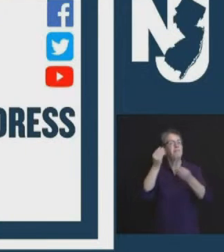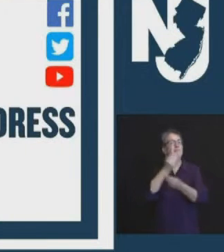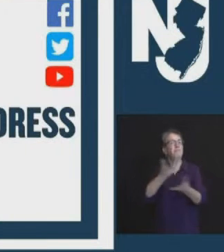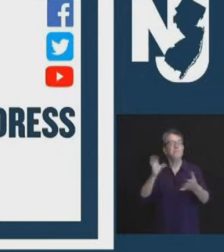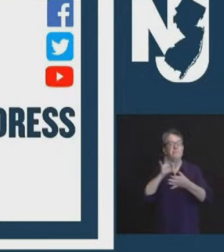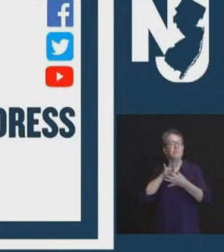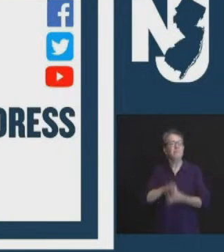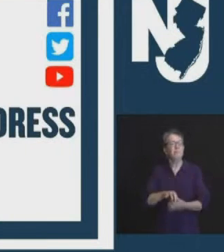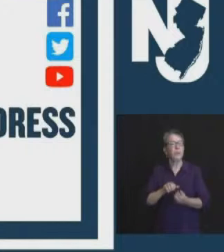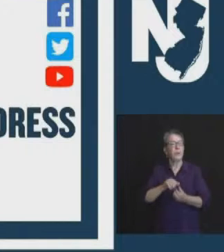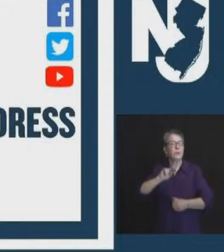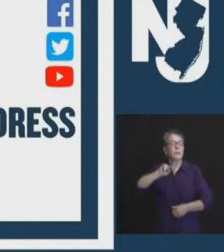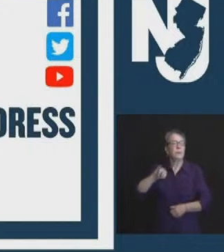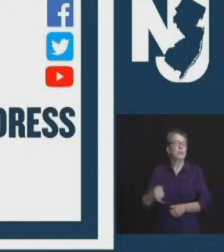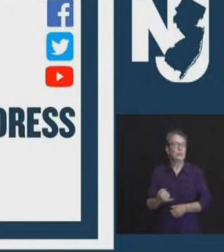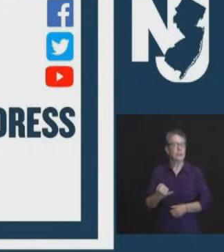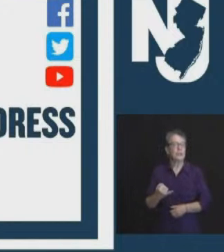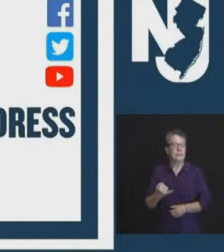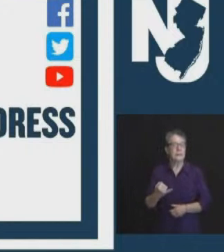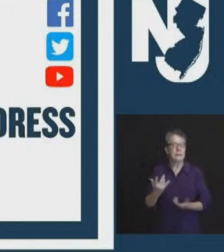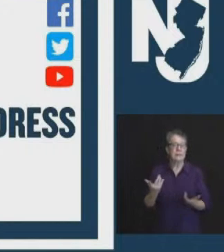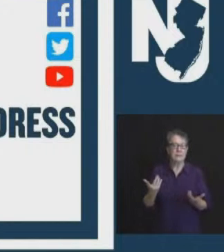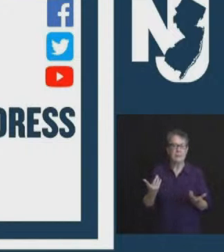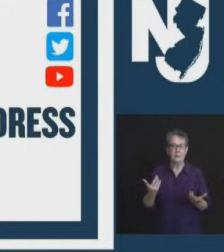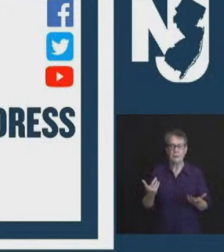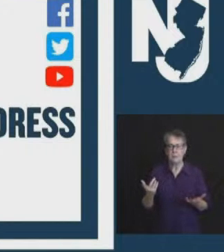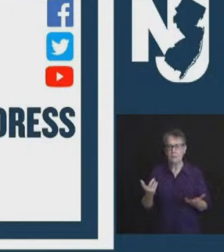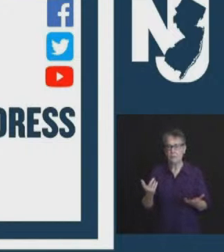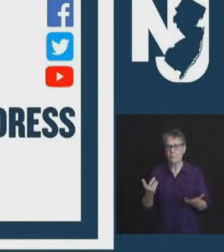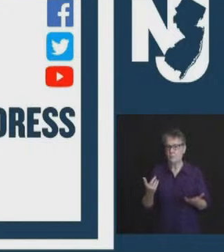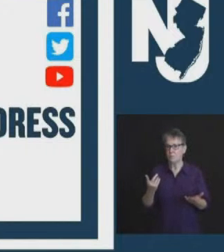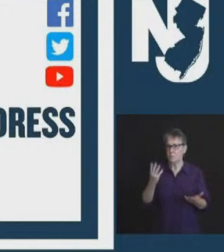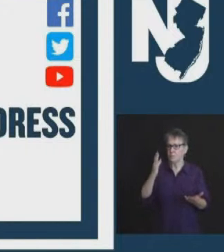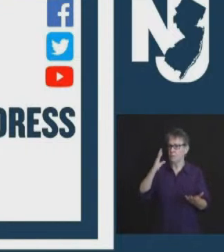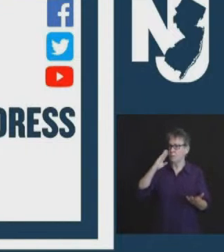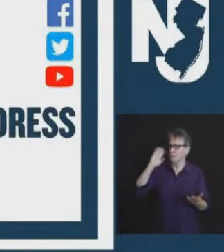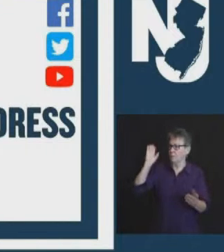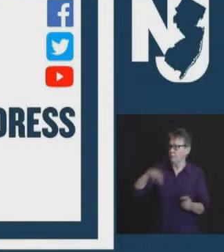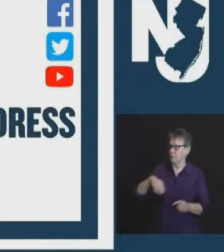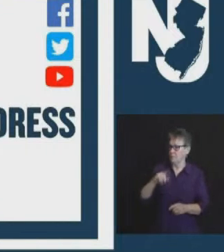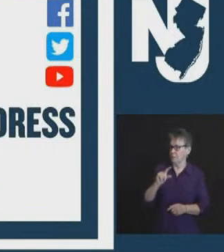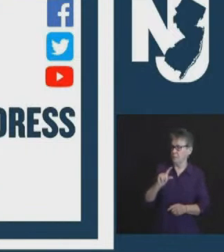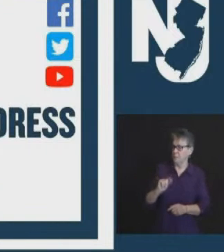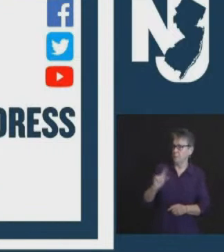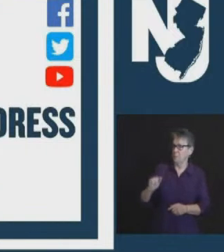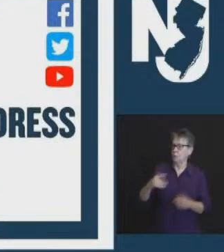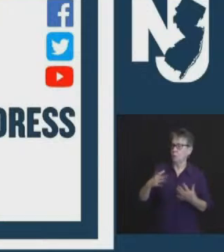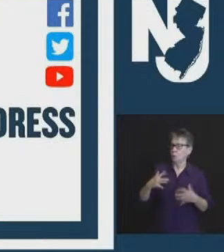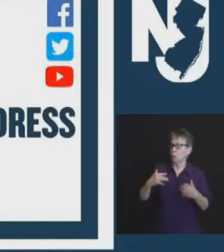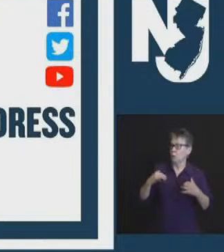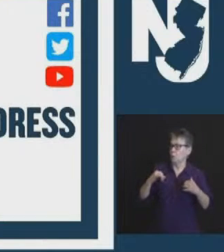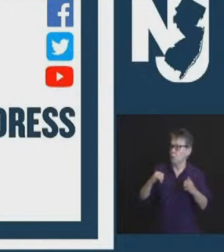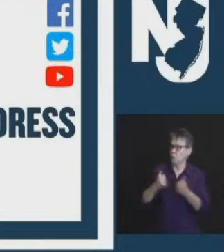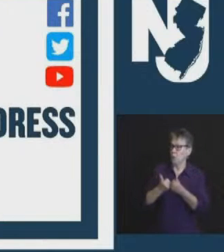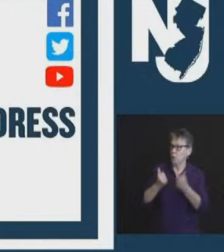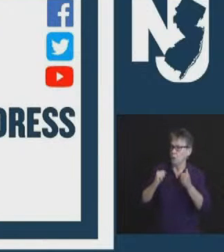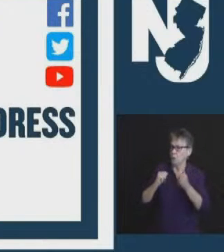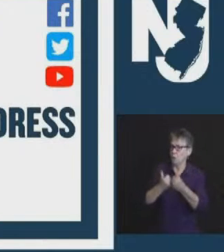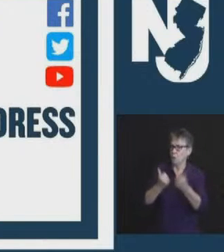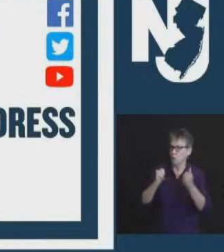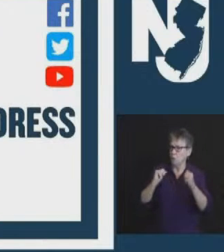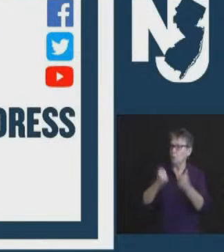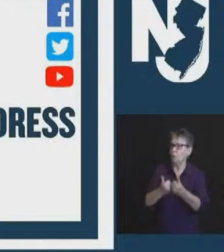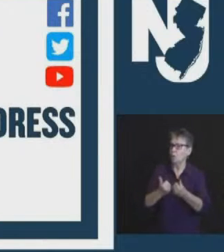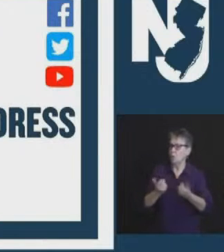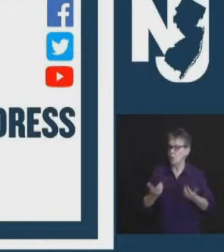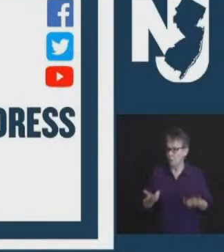know, but we have also had tremendous opportunities that lay right before us in 2021. We're ready for this new day, and I